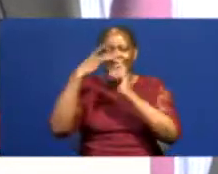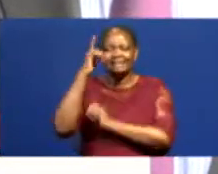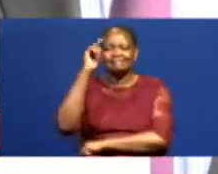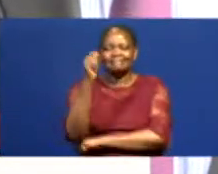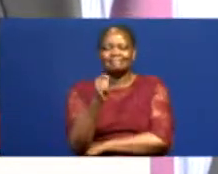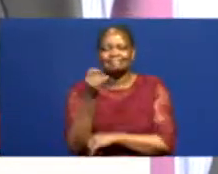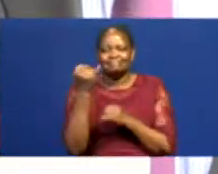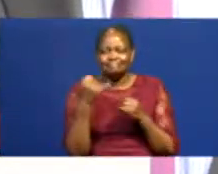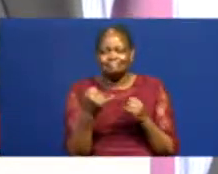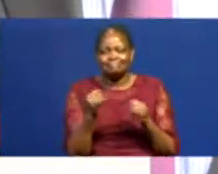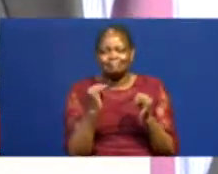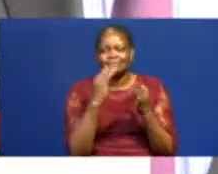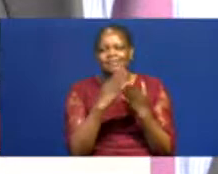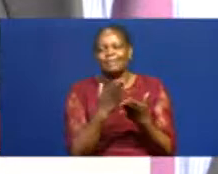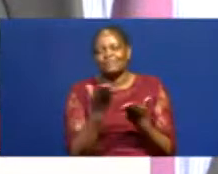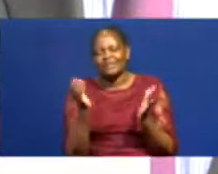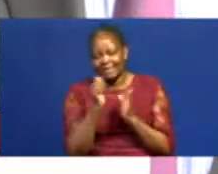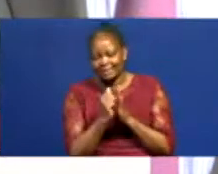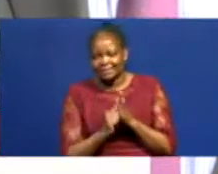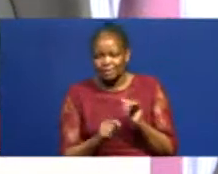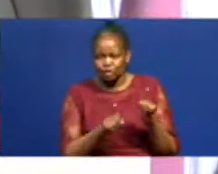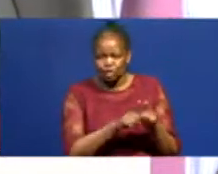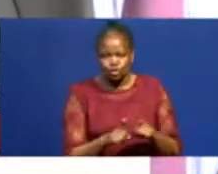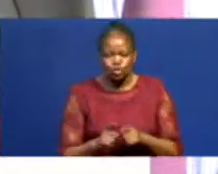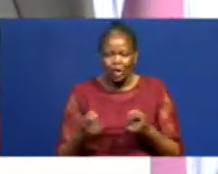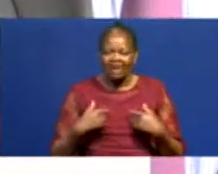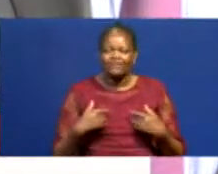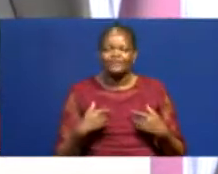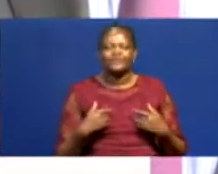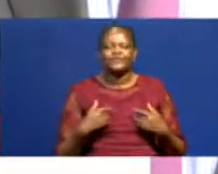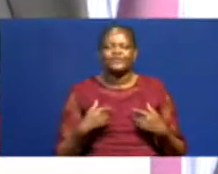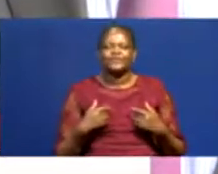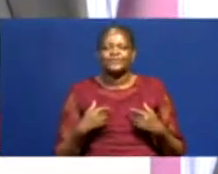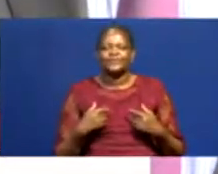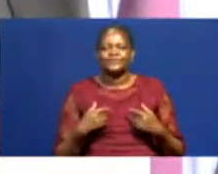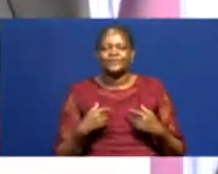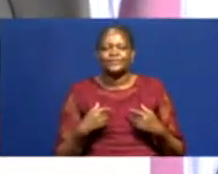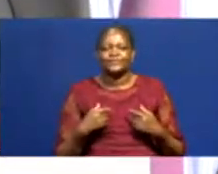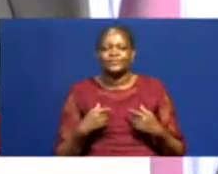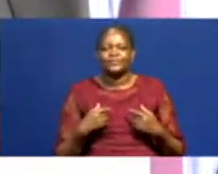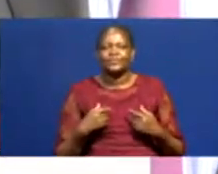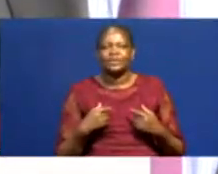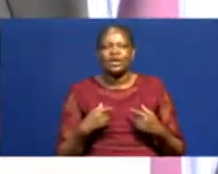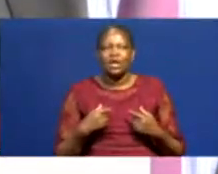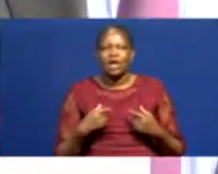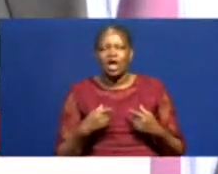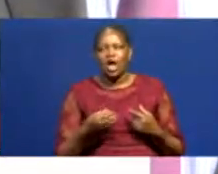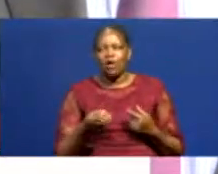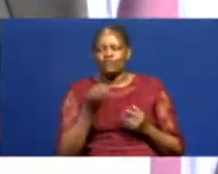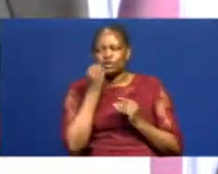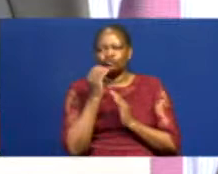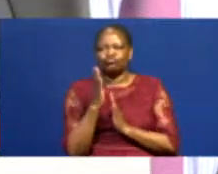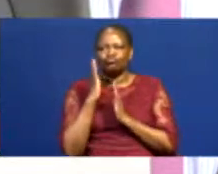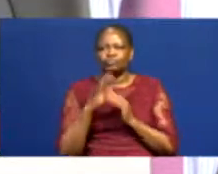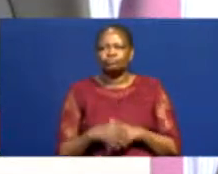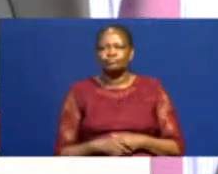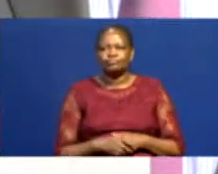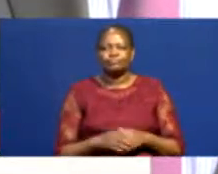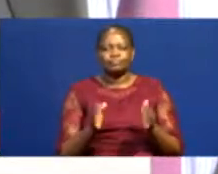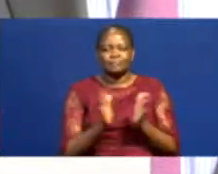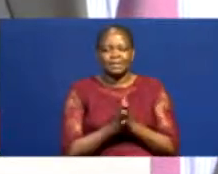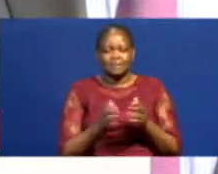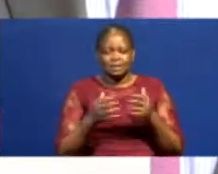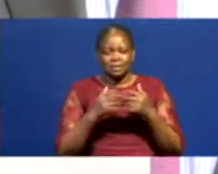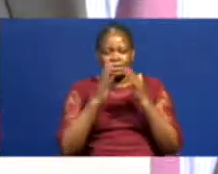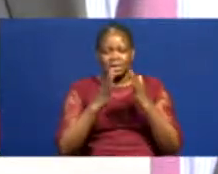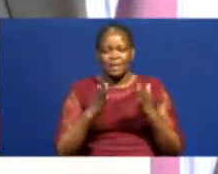in implementing some of the agenda. We also have the food safe security, and our engineers